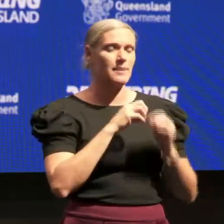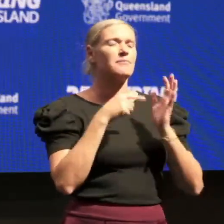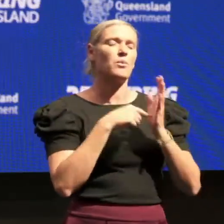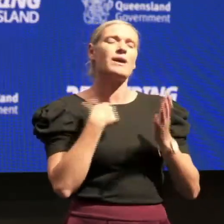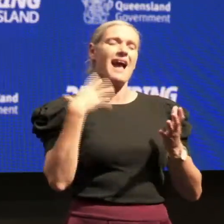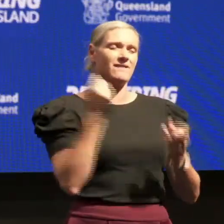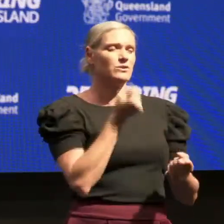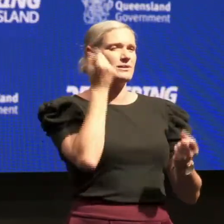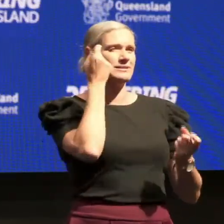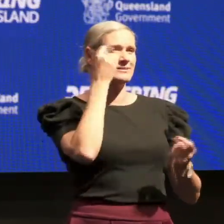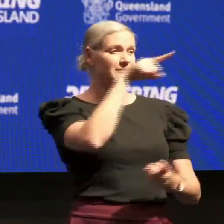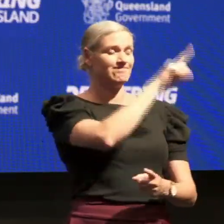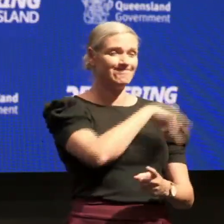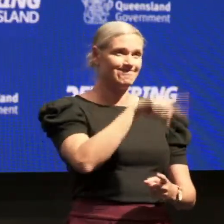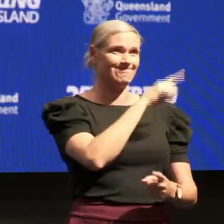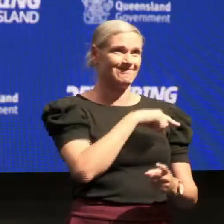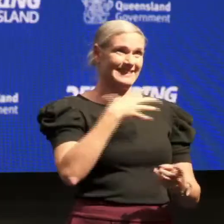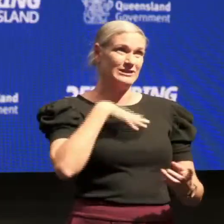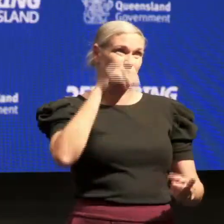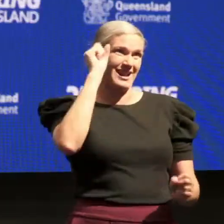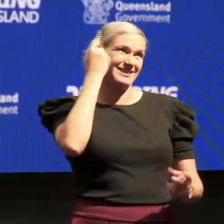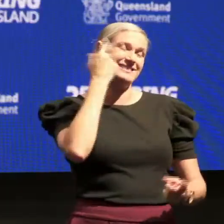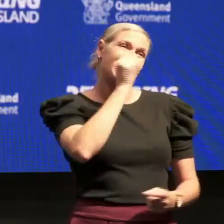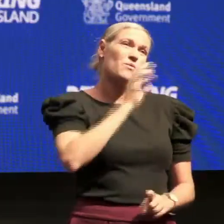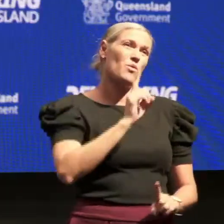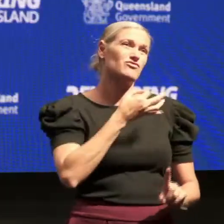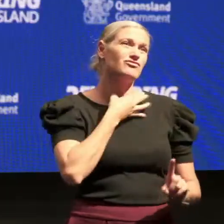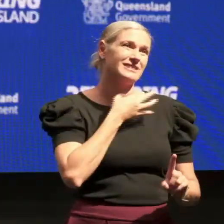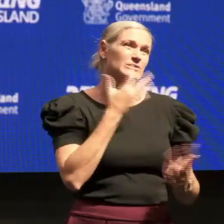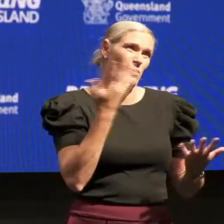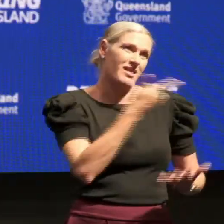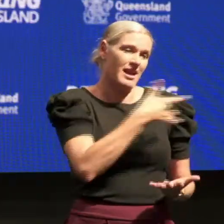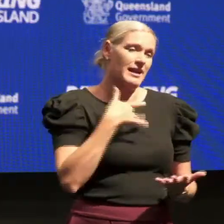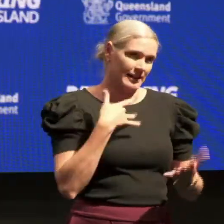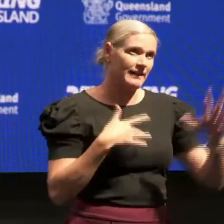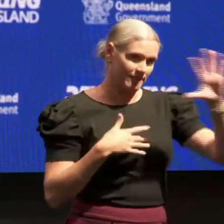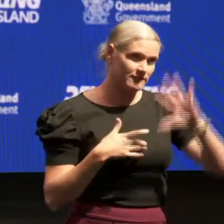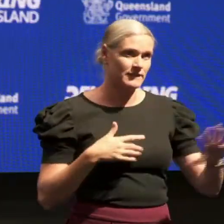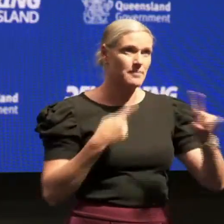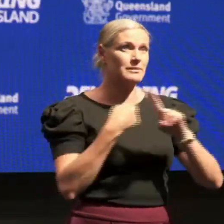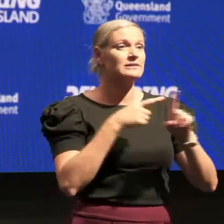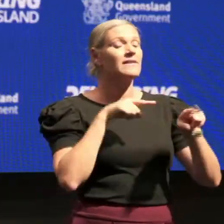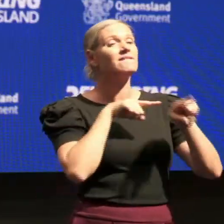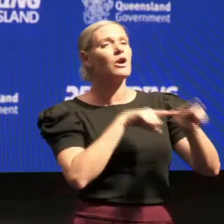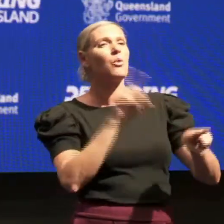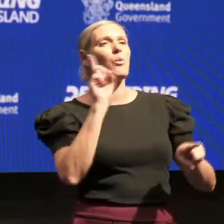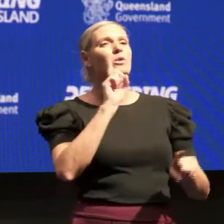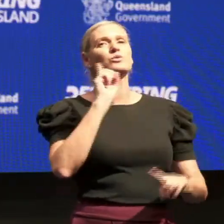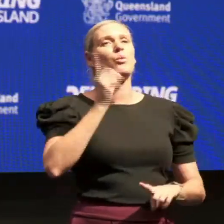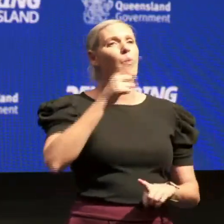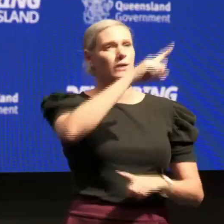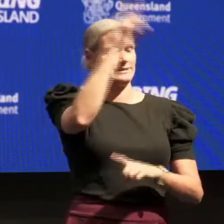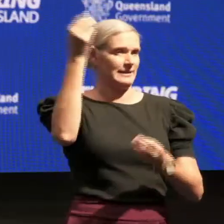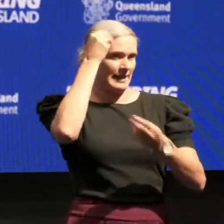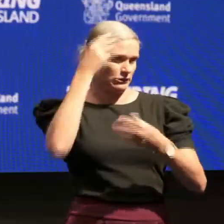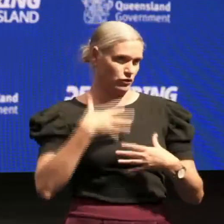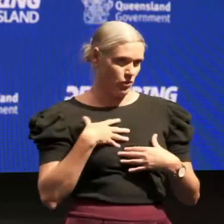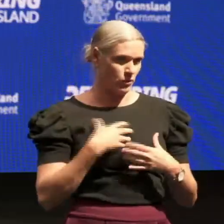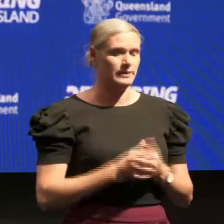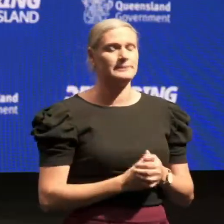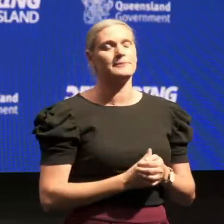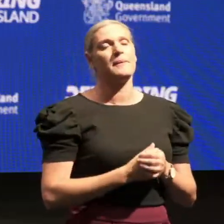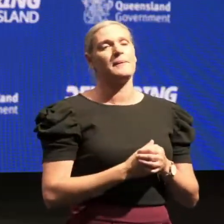to appreciate that those people will have to know the risk for the areas that they are in, and also follow the warnings very, very closely.